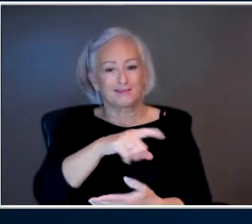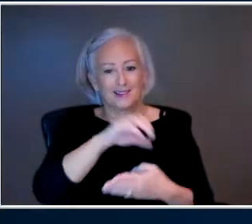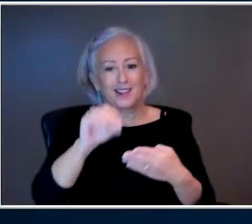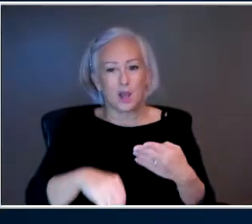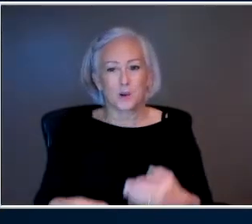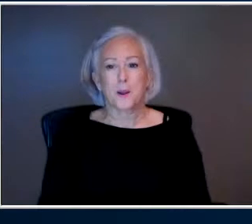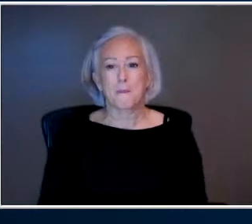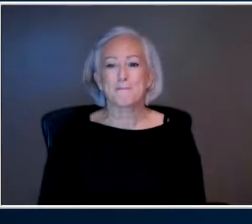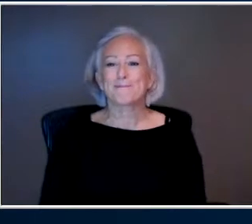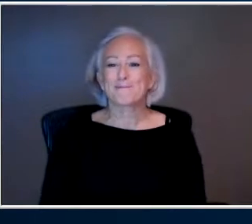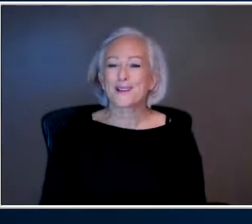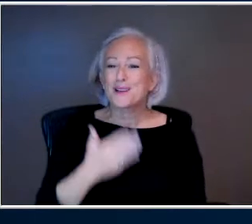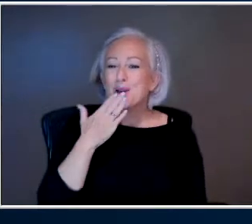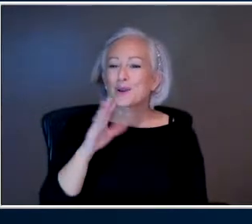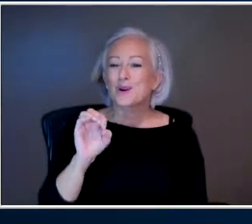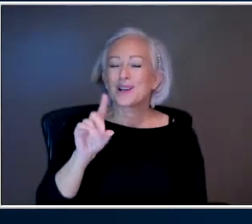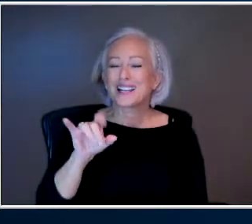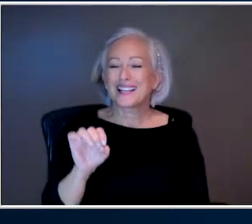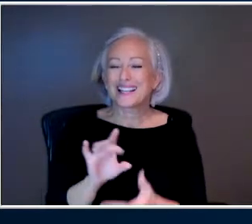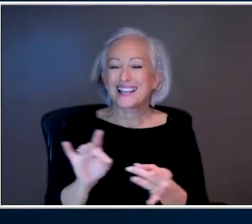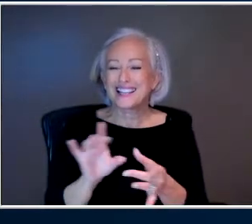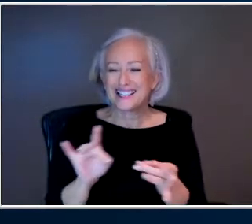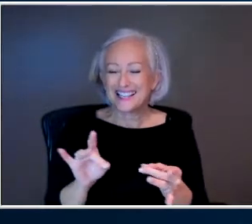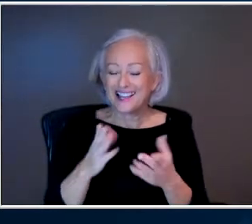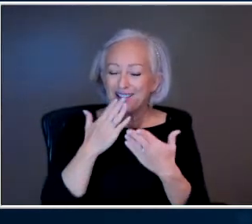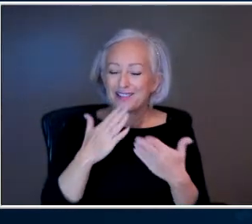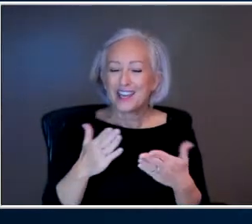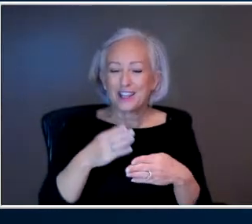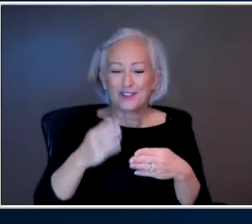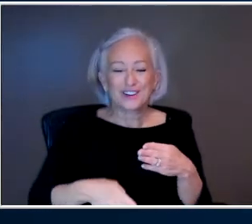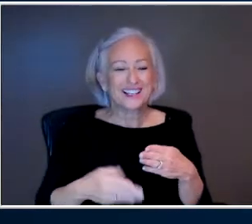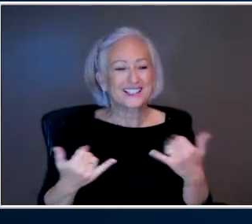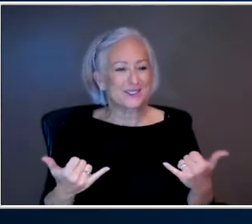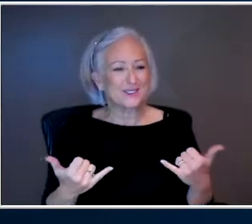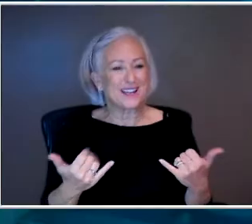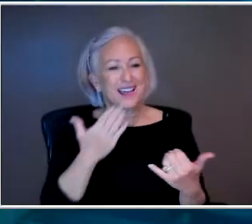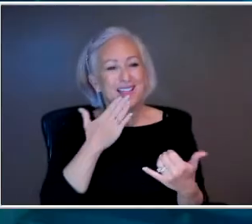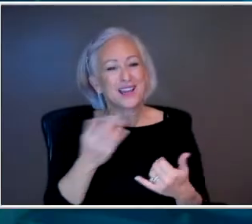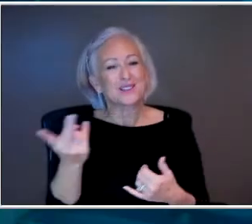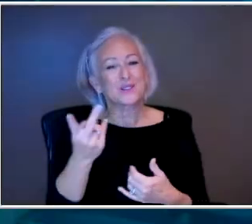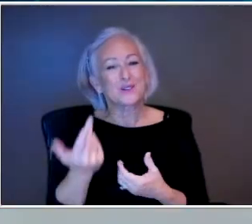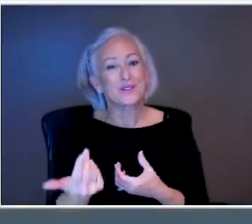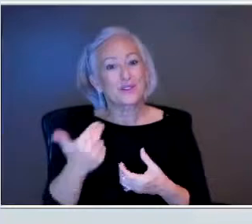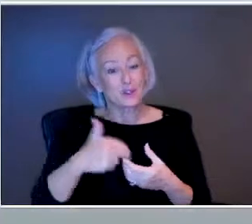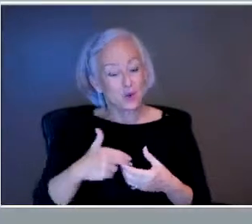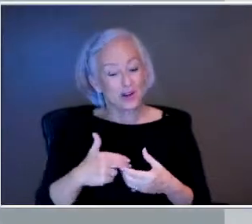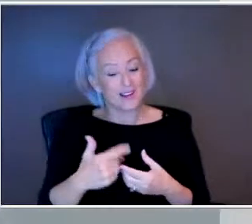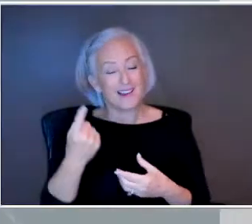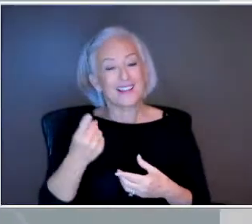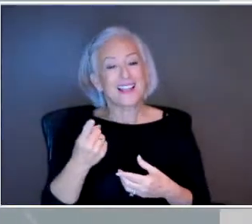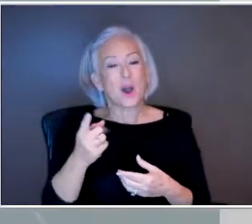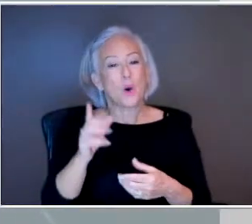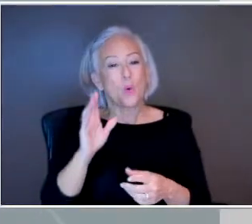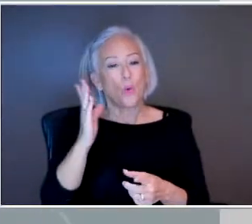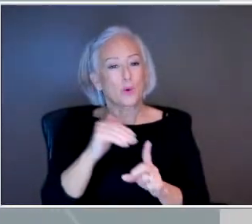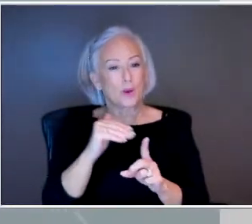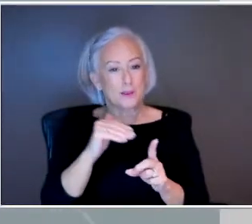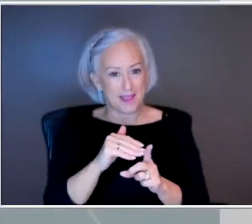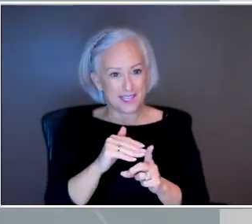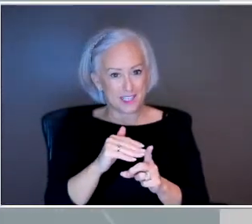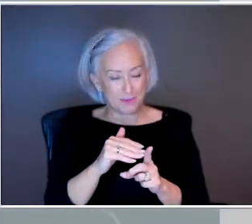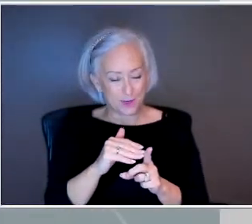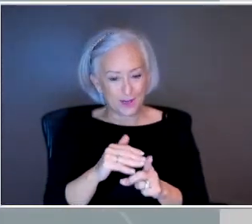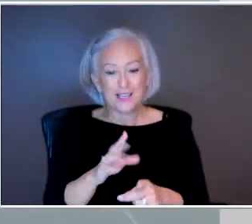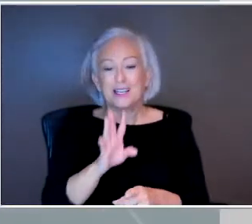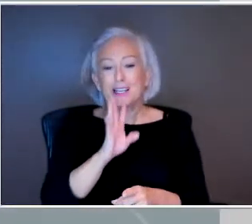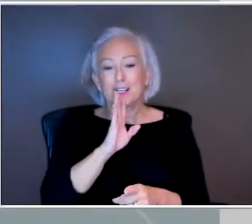message. We appreciate you wrapping us up today. And again, thank you both for being with us. And we do want to leave you with this reminder. Dr. Ebersol spoke about it, but we're gonna